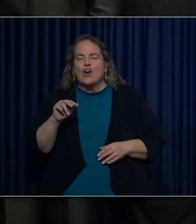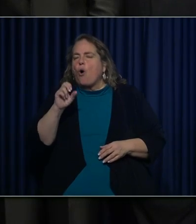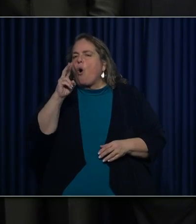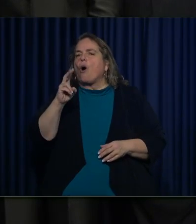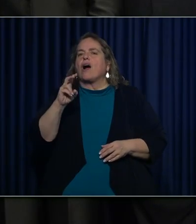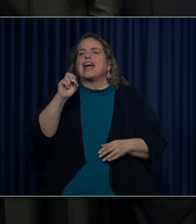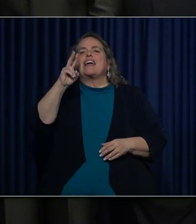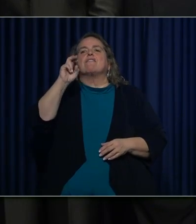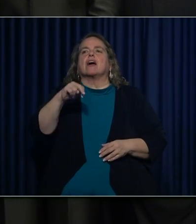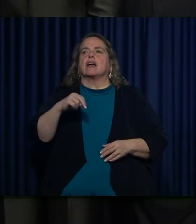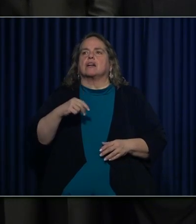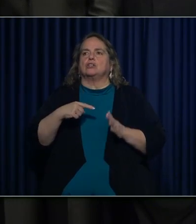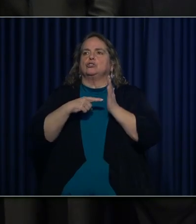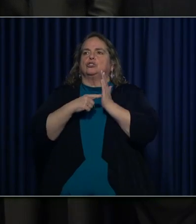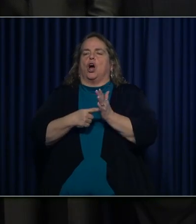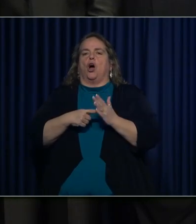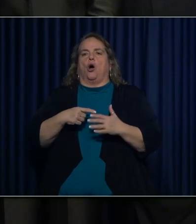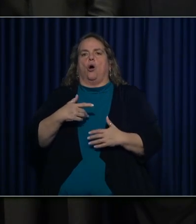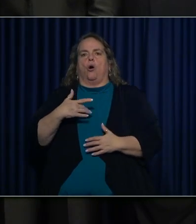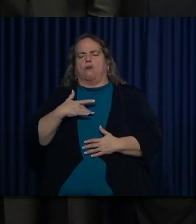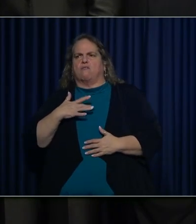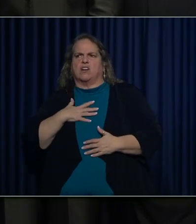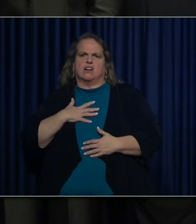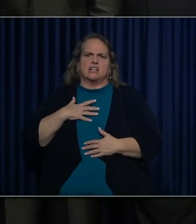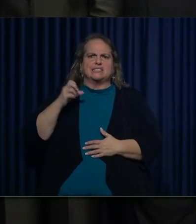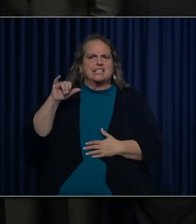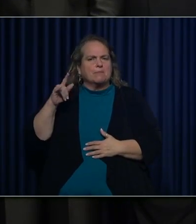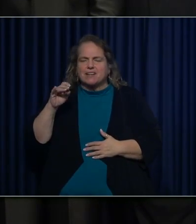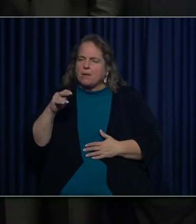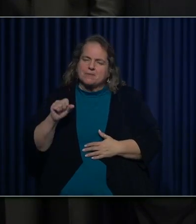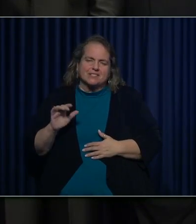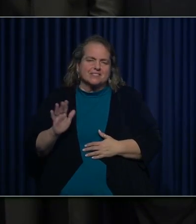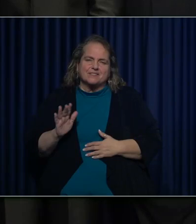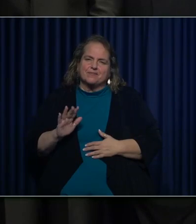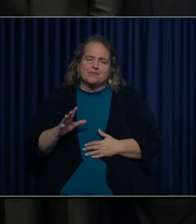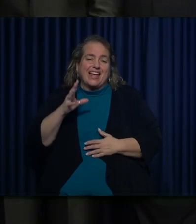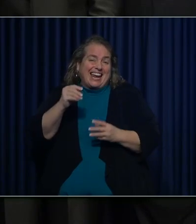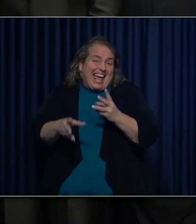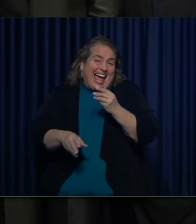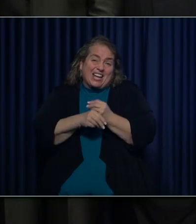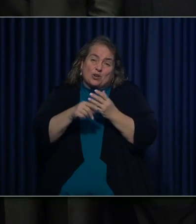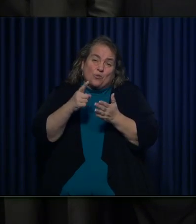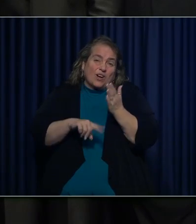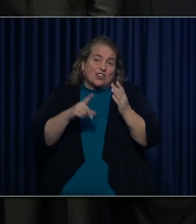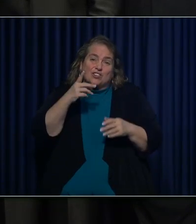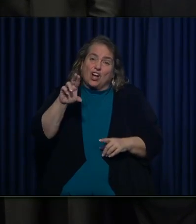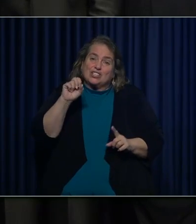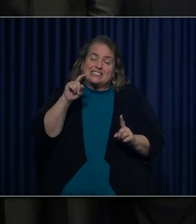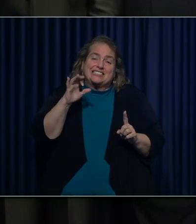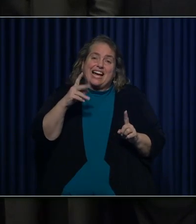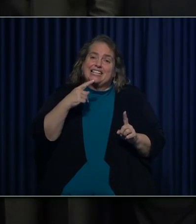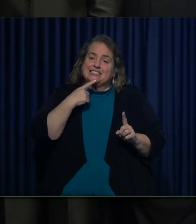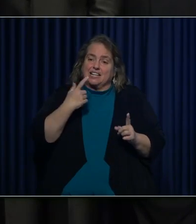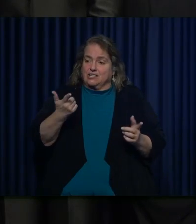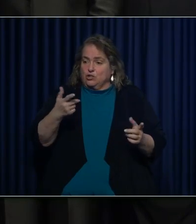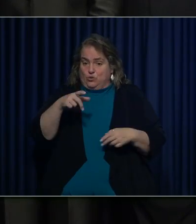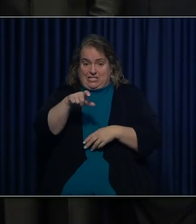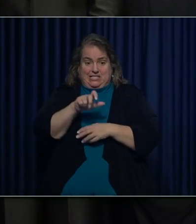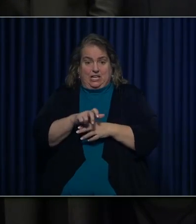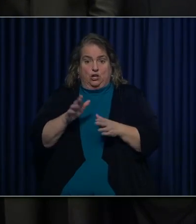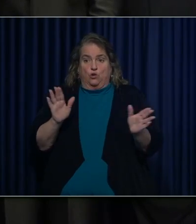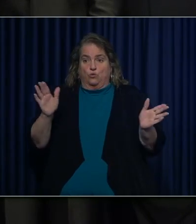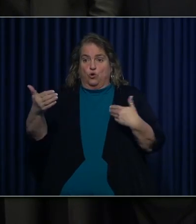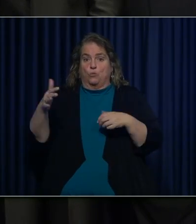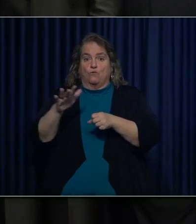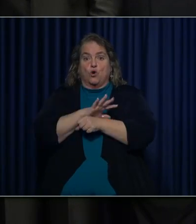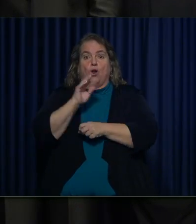has increased. And to add on to what Dr. Stack is saying, you sit in a room full of people at this time of year, a